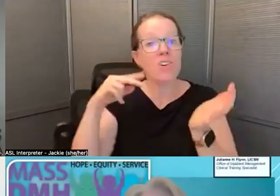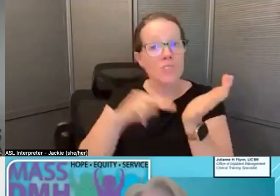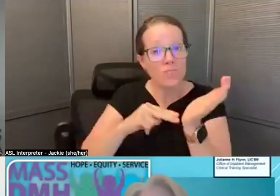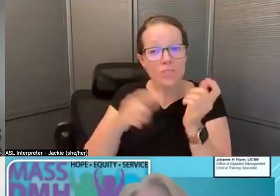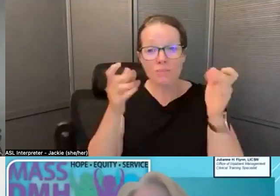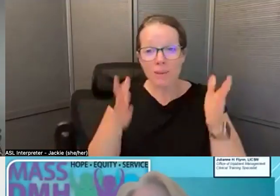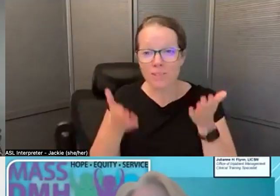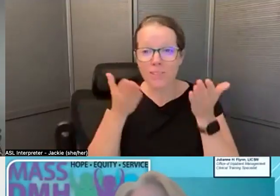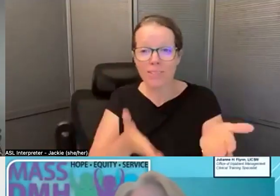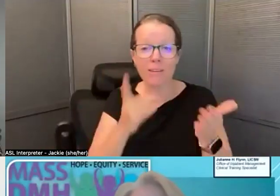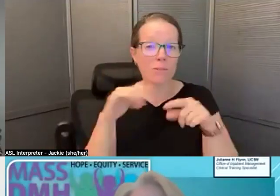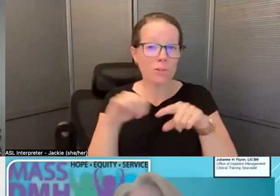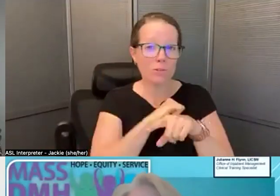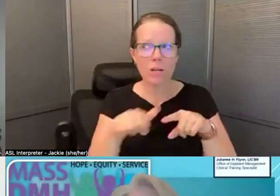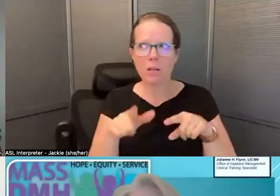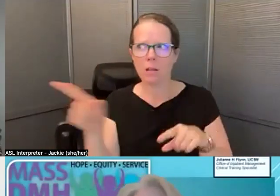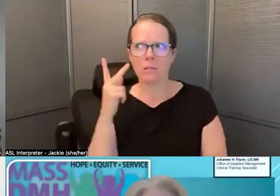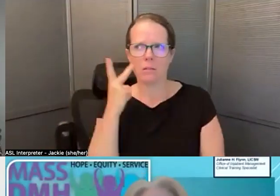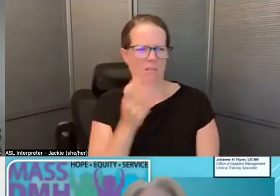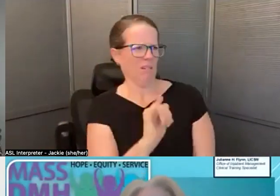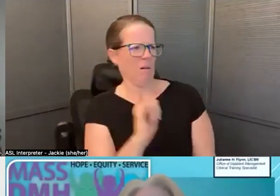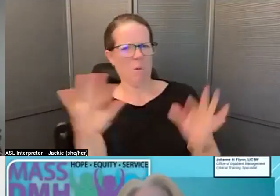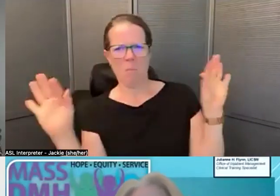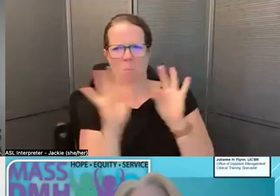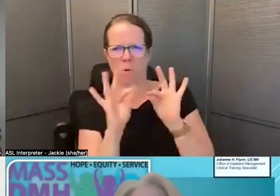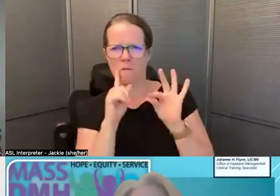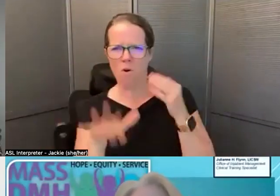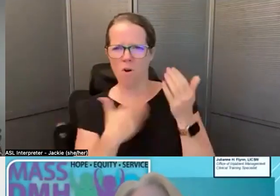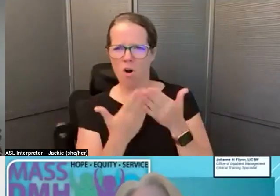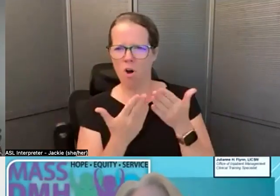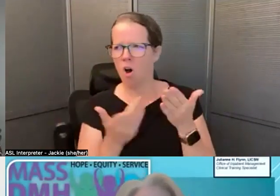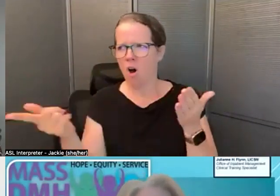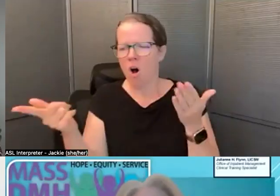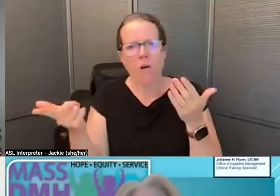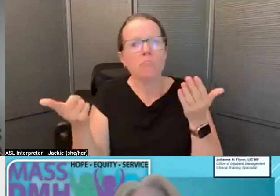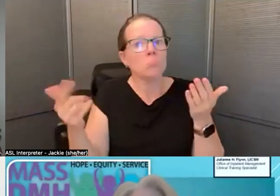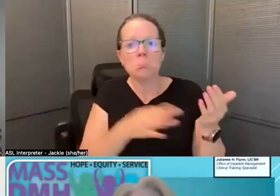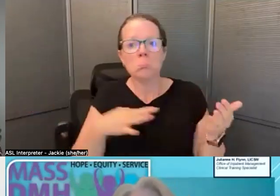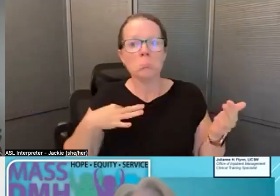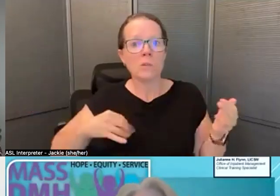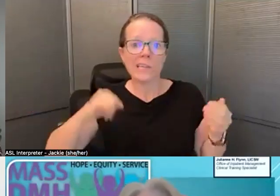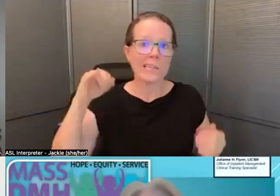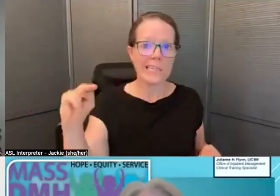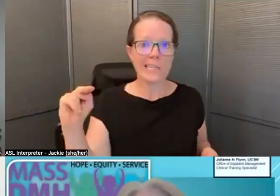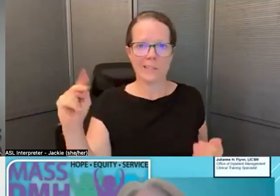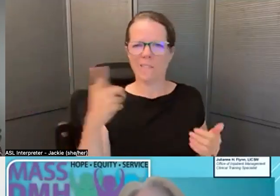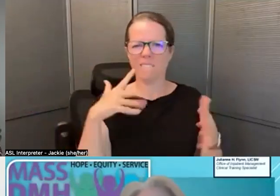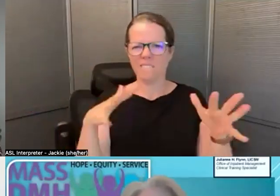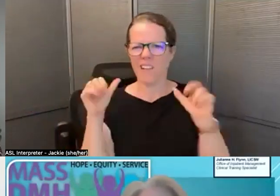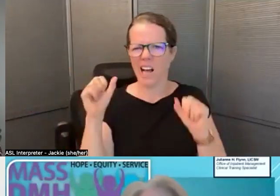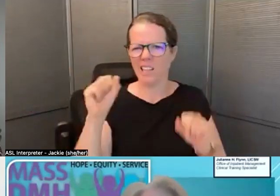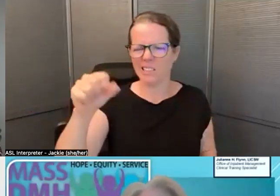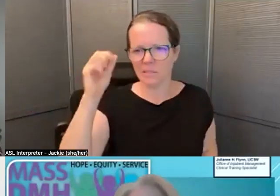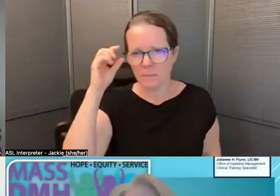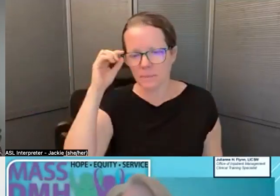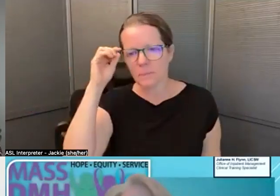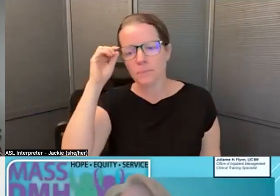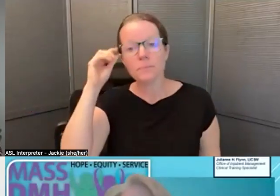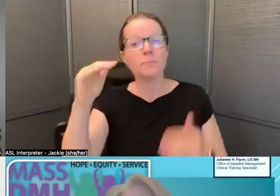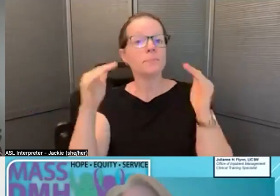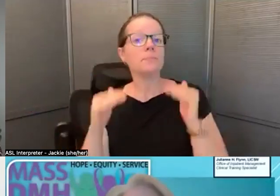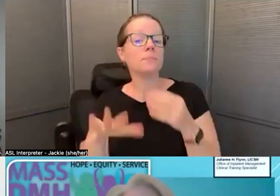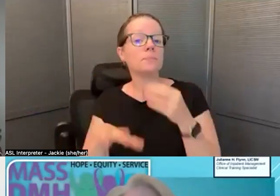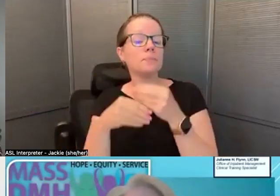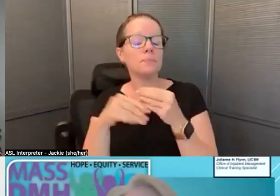this is something really important. So I think that went away fairly quickly. And then just the other piece I would add would be, maybe more